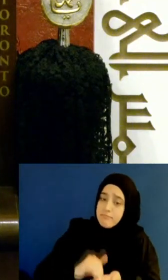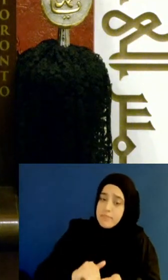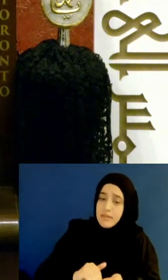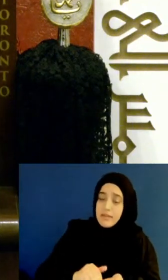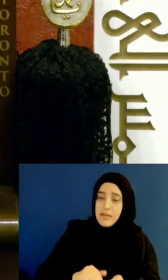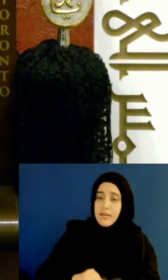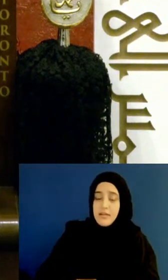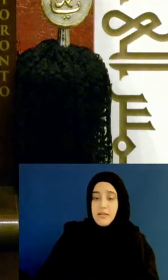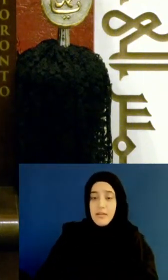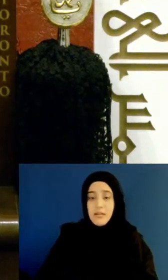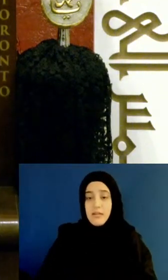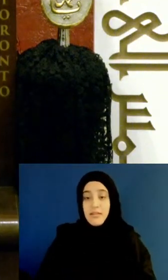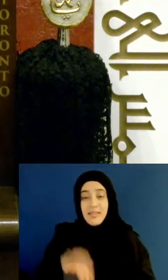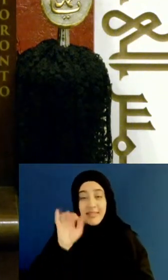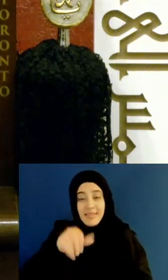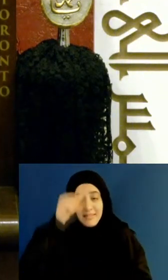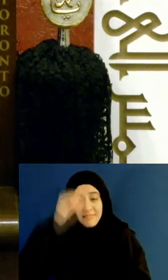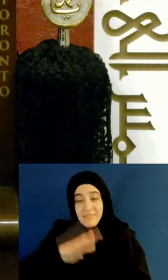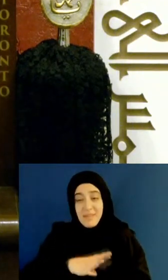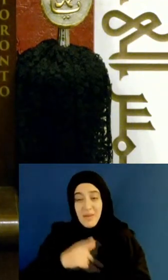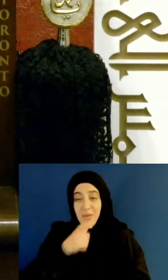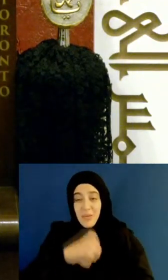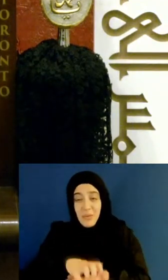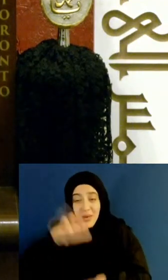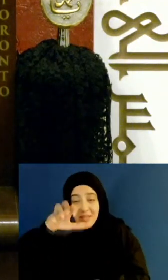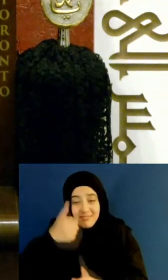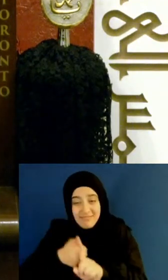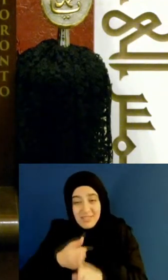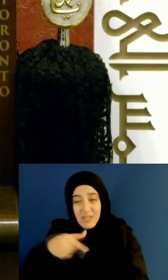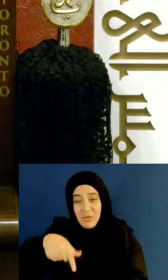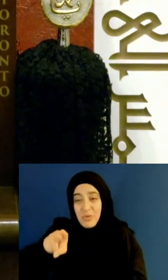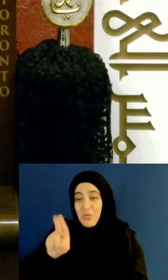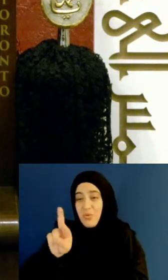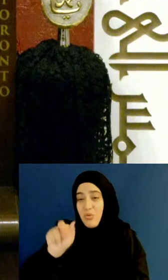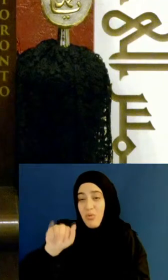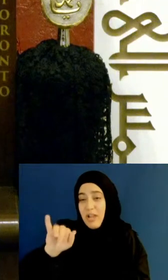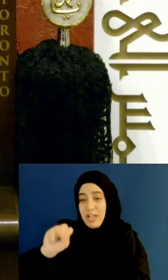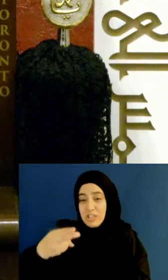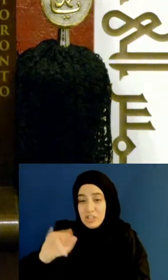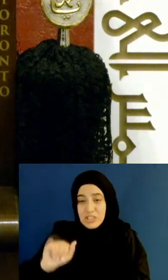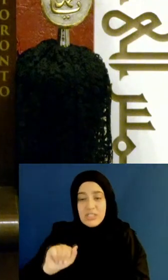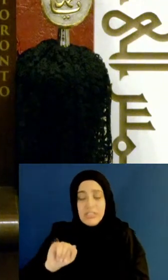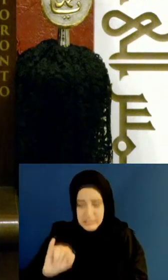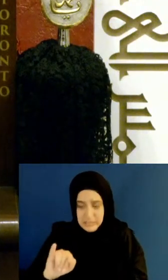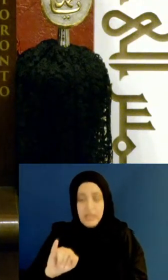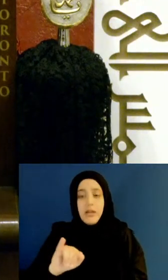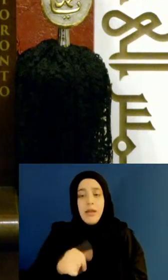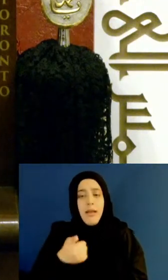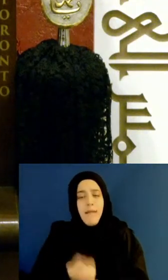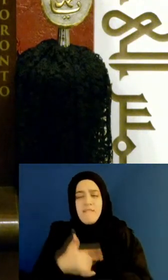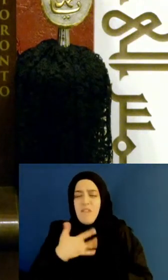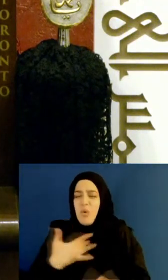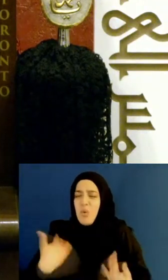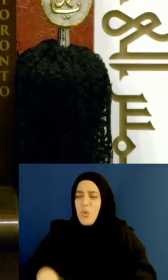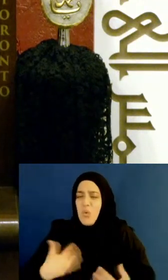the Quraishi felt so guilty. He said to him, my brother in